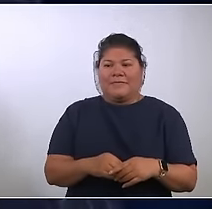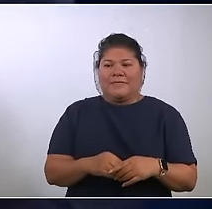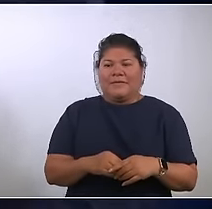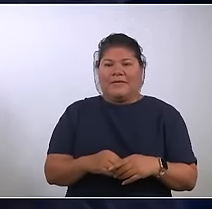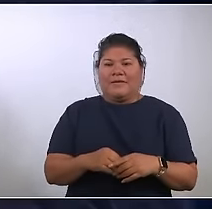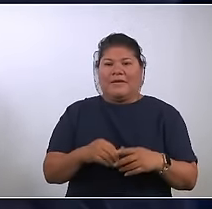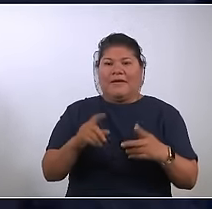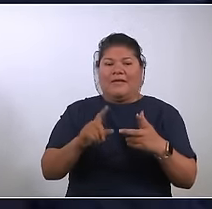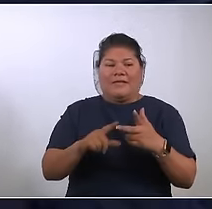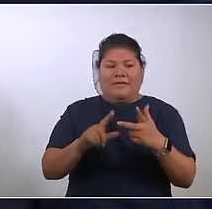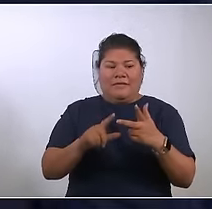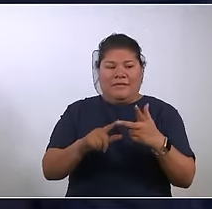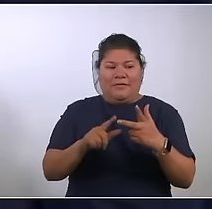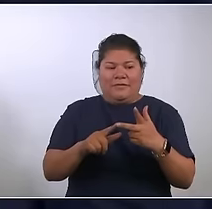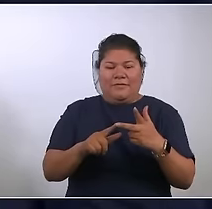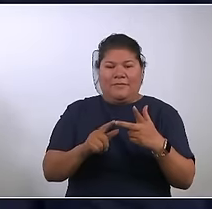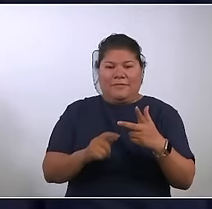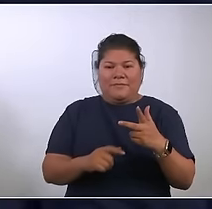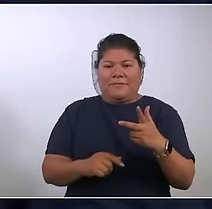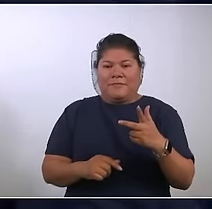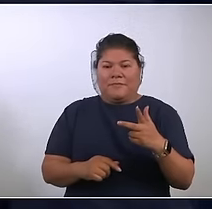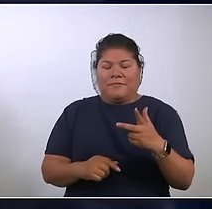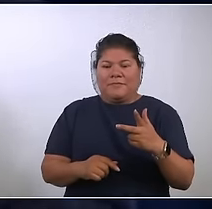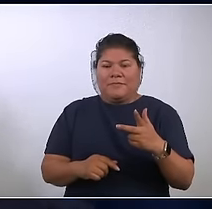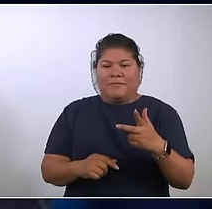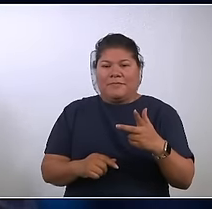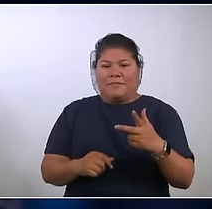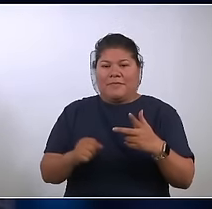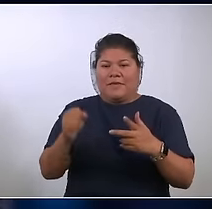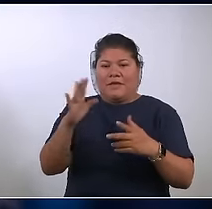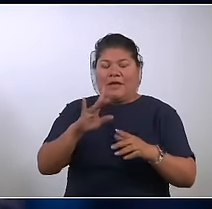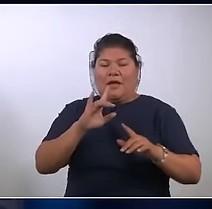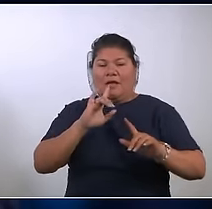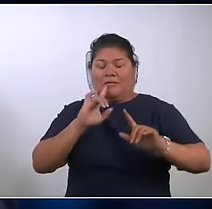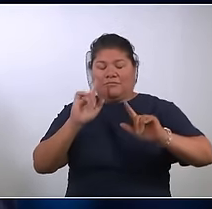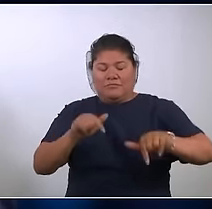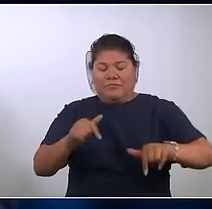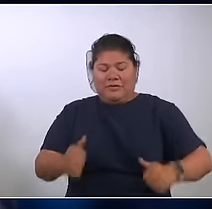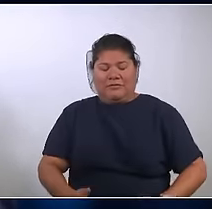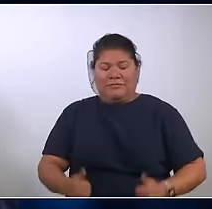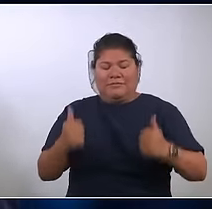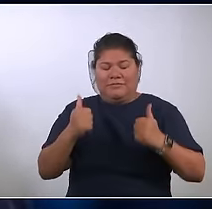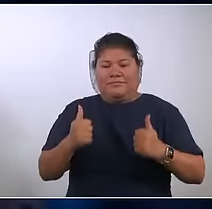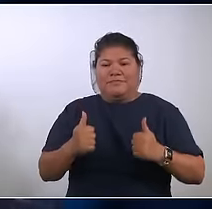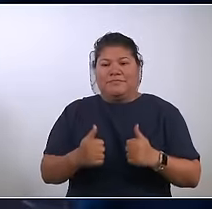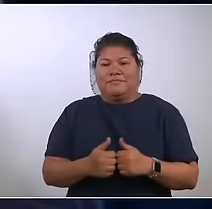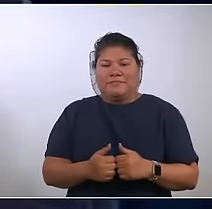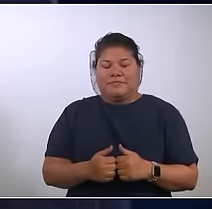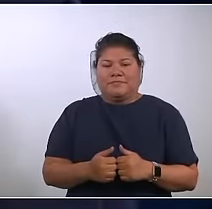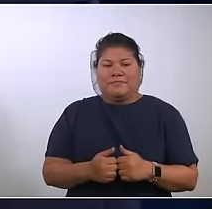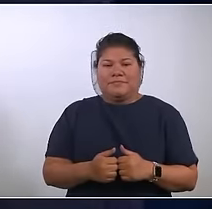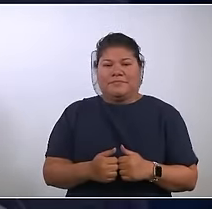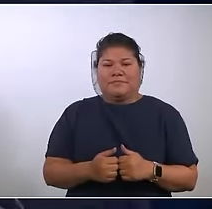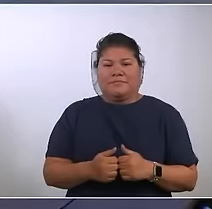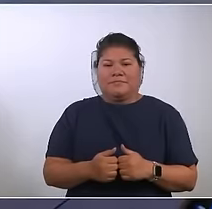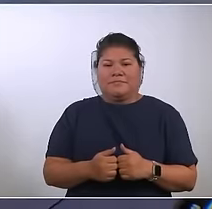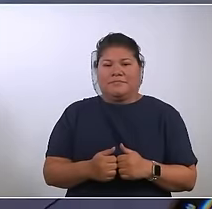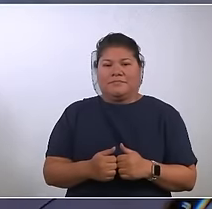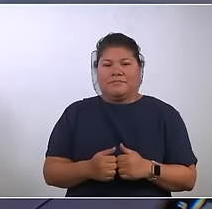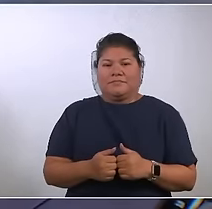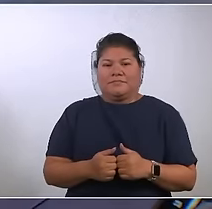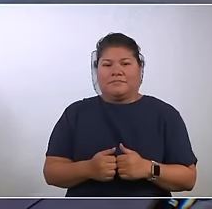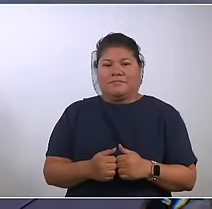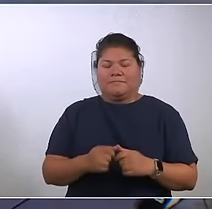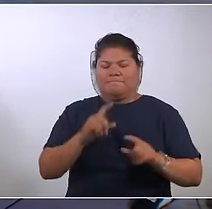en tercer lugar. So in the third place. Dios manda vida. God commands life.